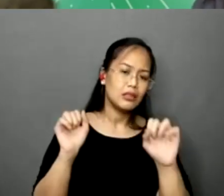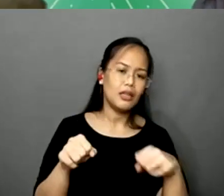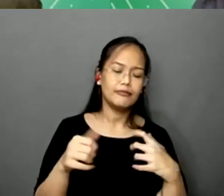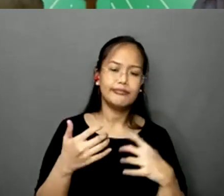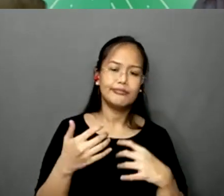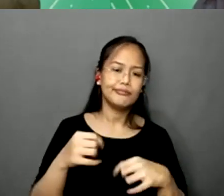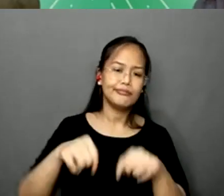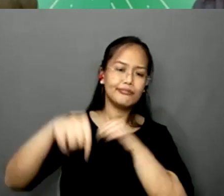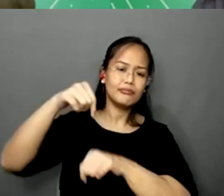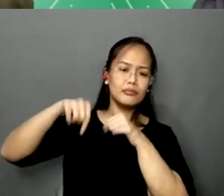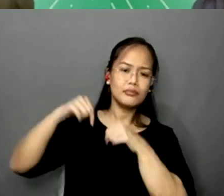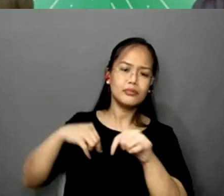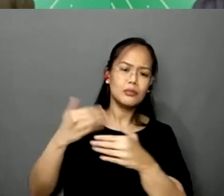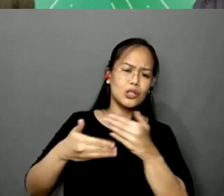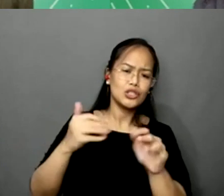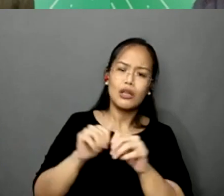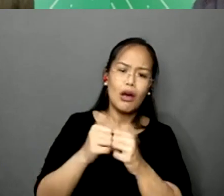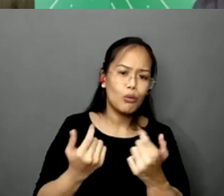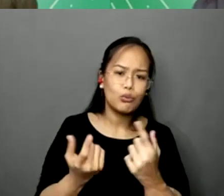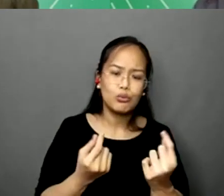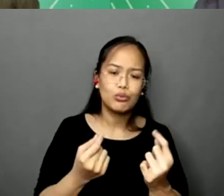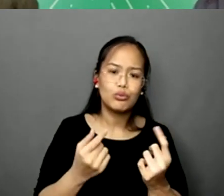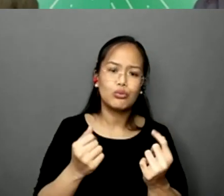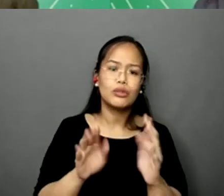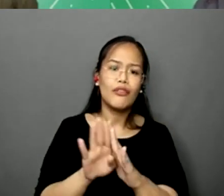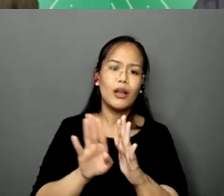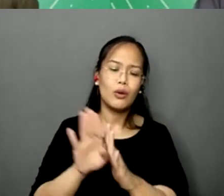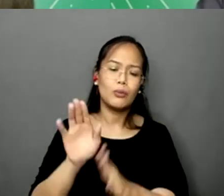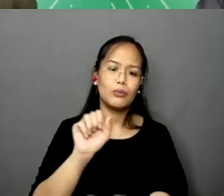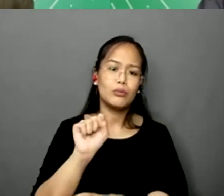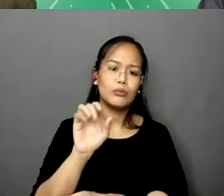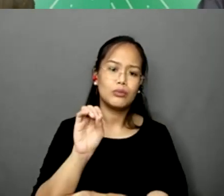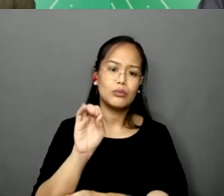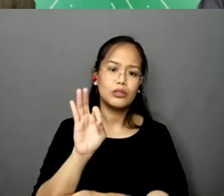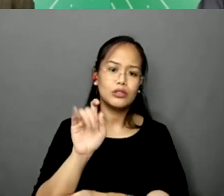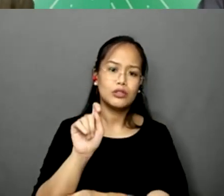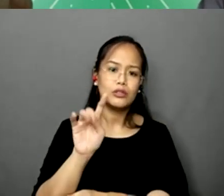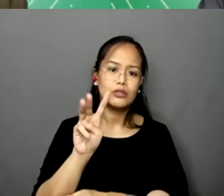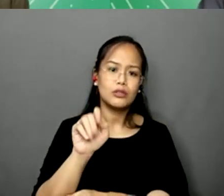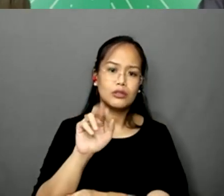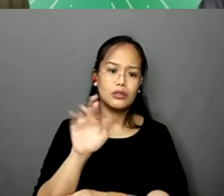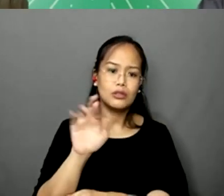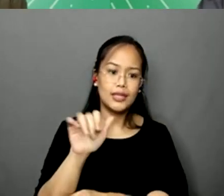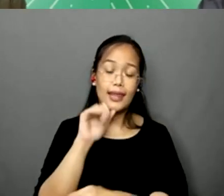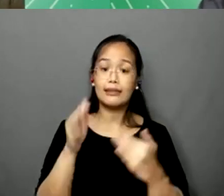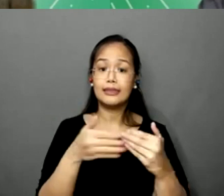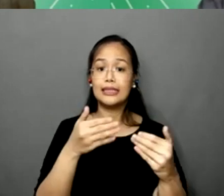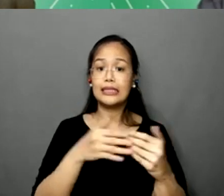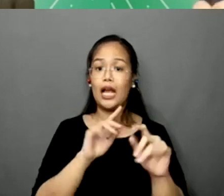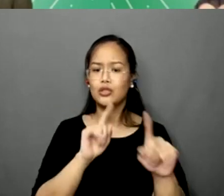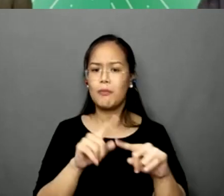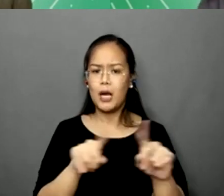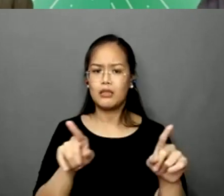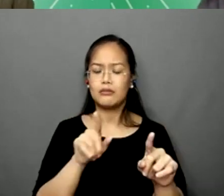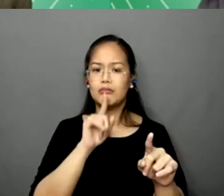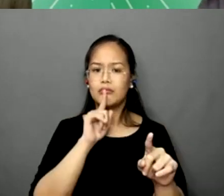and examine the way the process that your software is developed. And it's not an easy answer. And it really is something